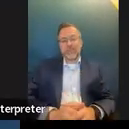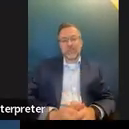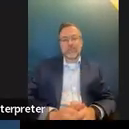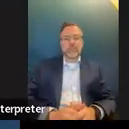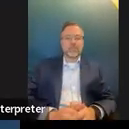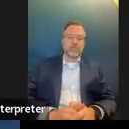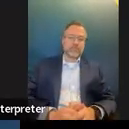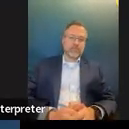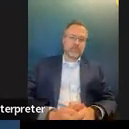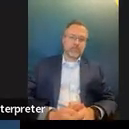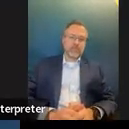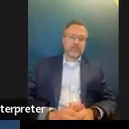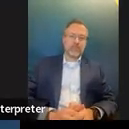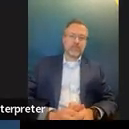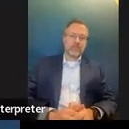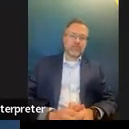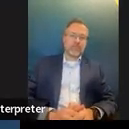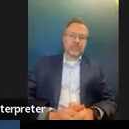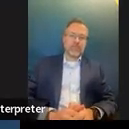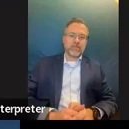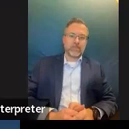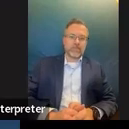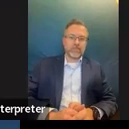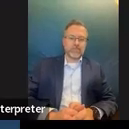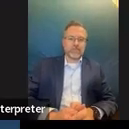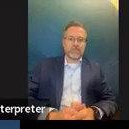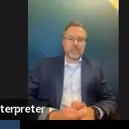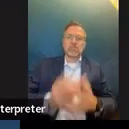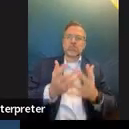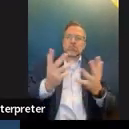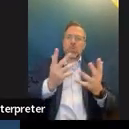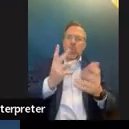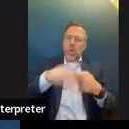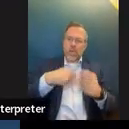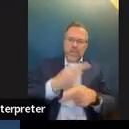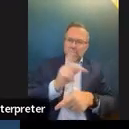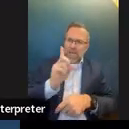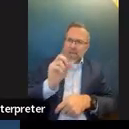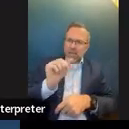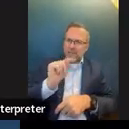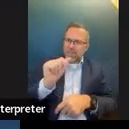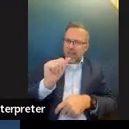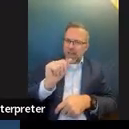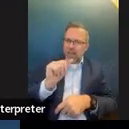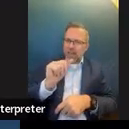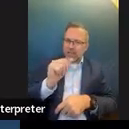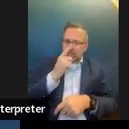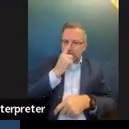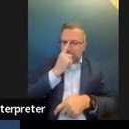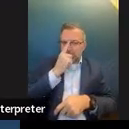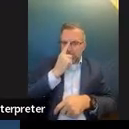All right, what kind of data can you use? We talked about what not to use a little bit.